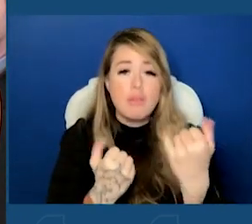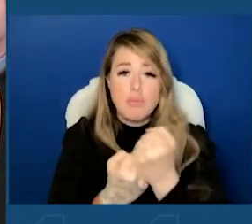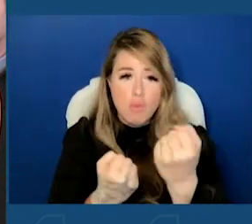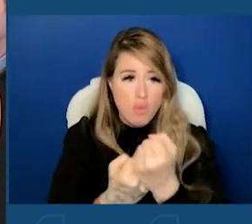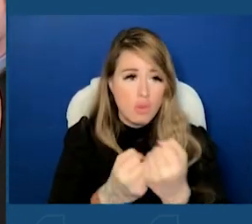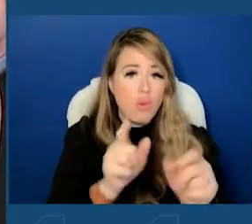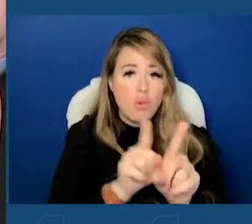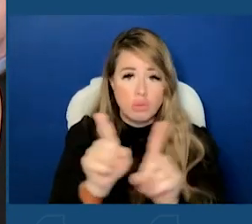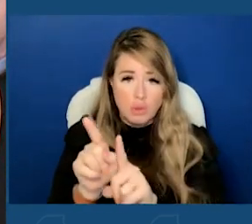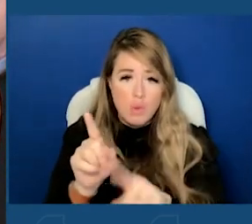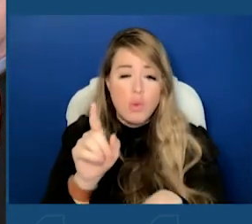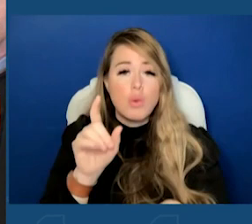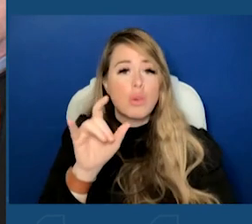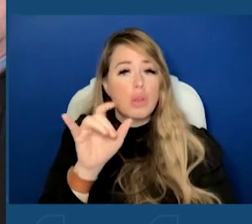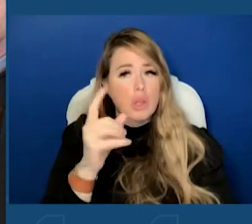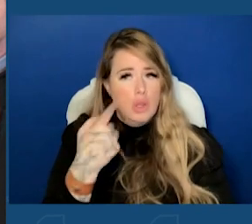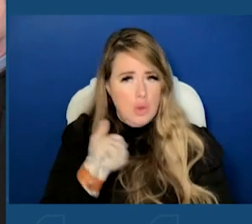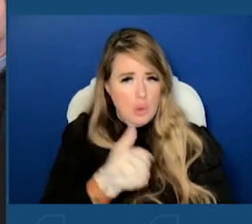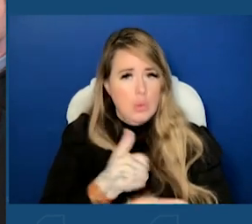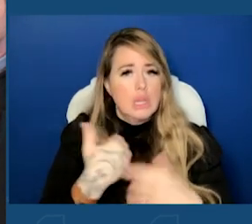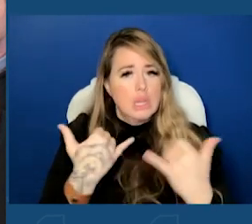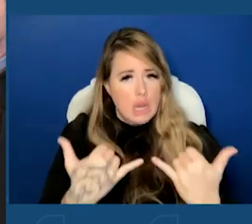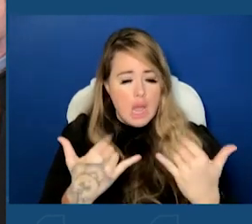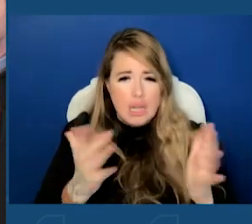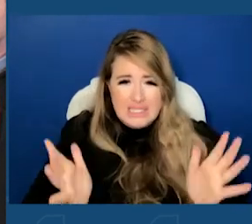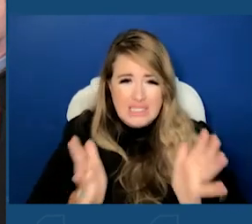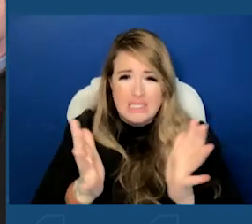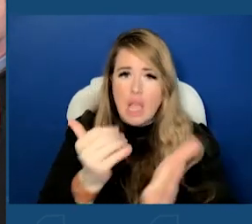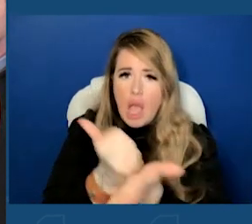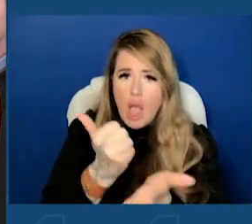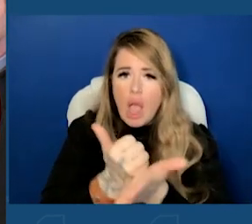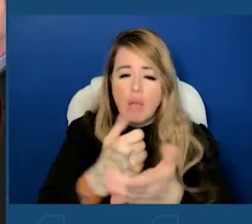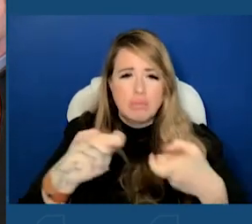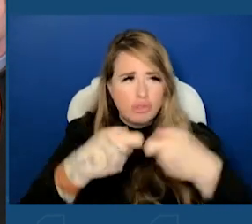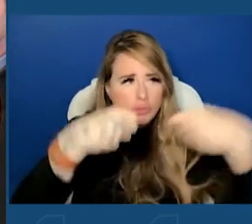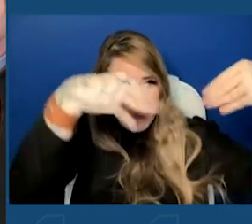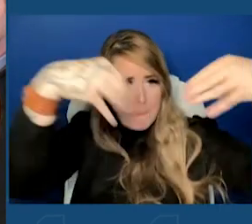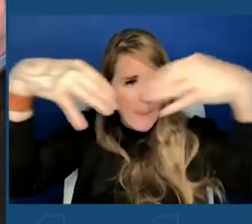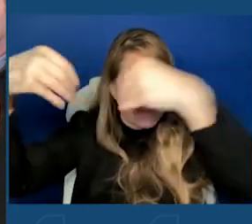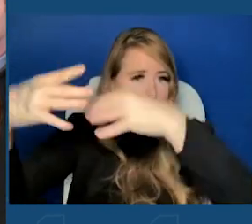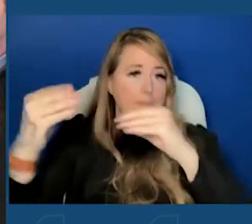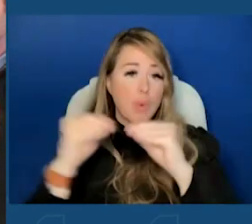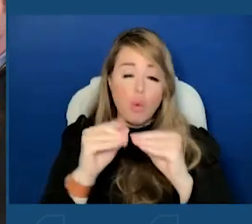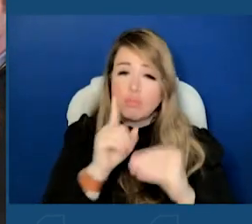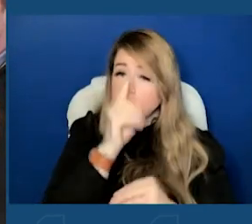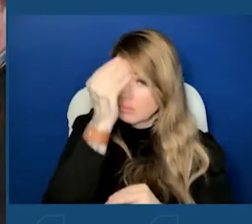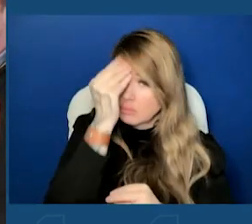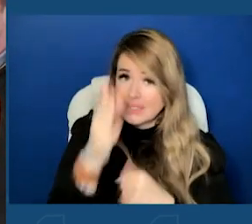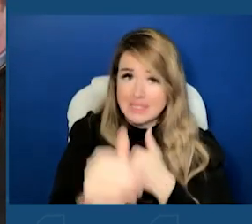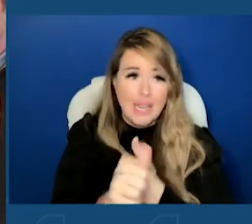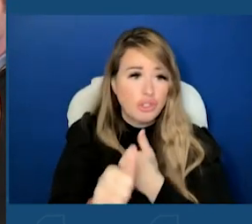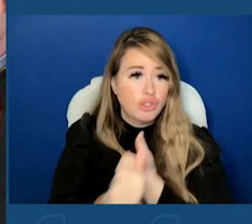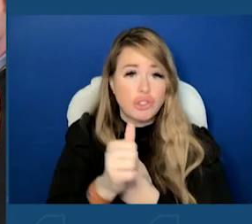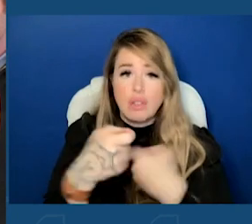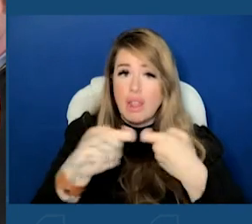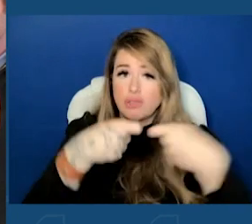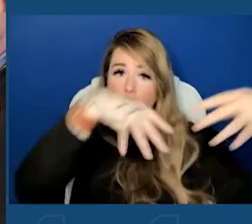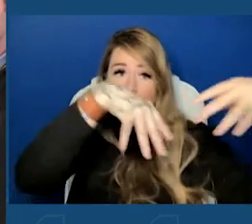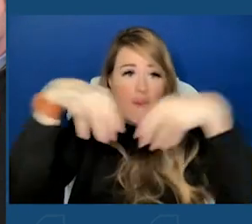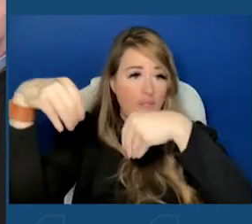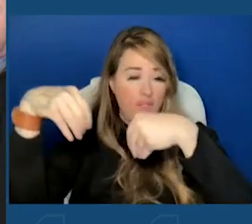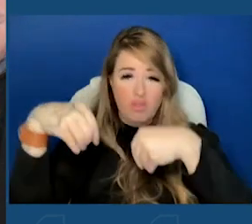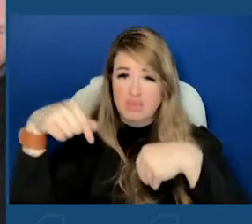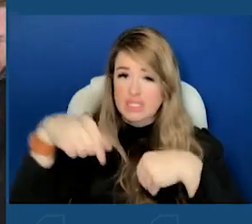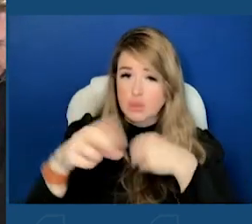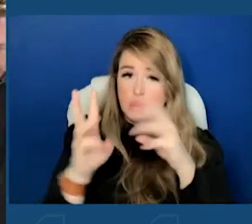and toss crews to get power back on, because it is, of course, incredibly dangerous in these temperatures. But this is about the state